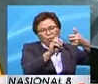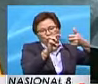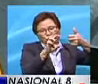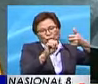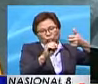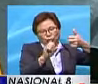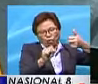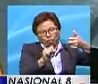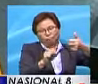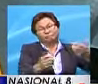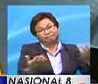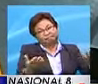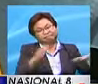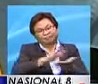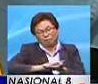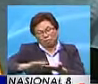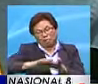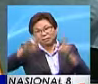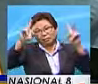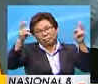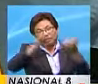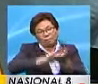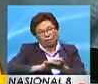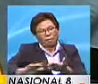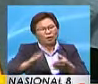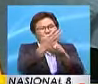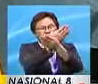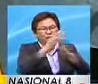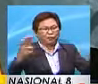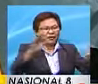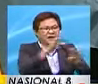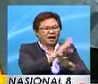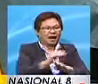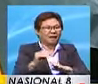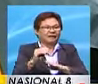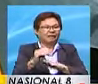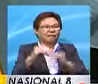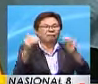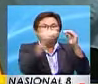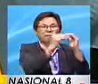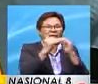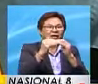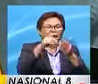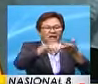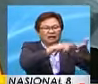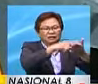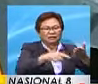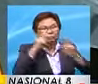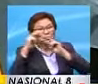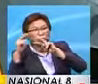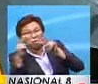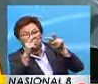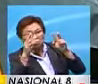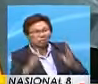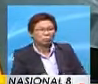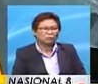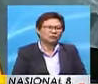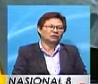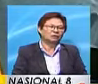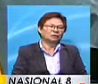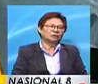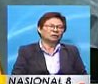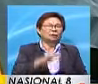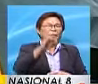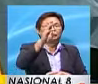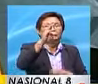the so-called Free and Fair Elections Watchdog, the notorious news portal